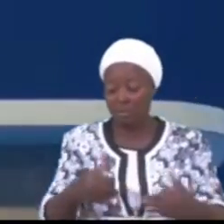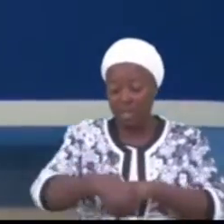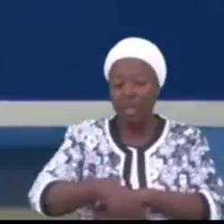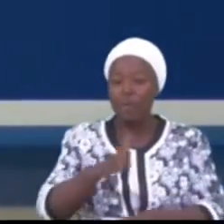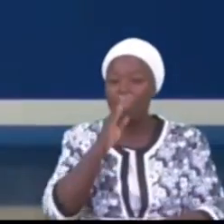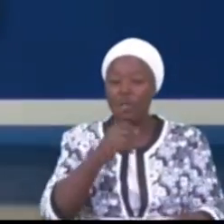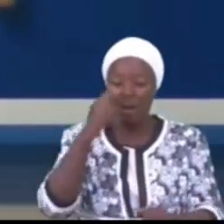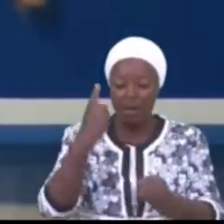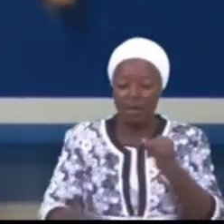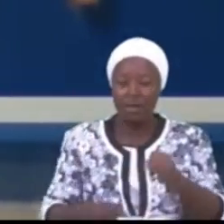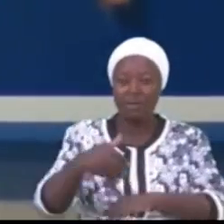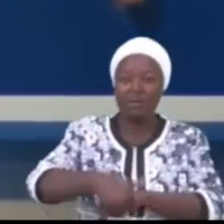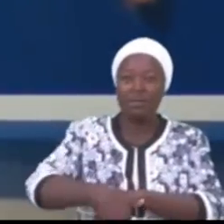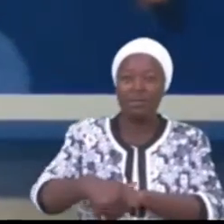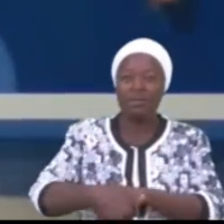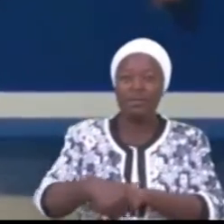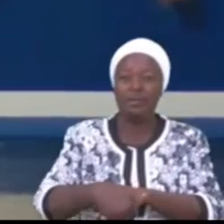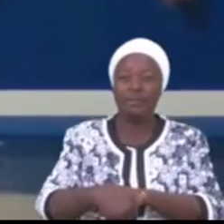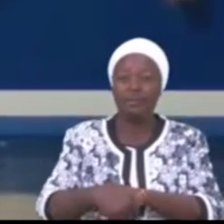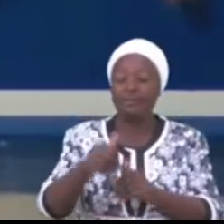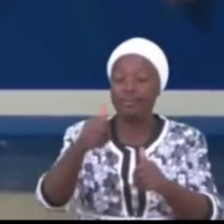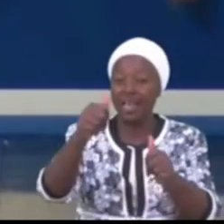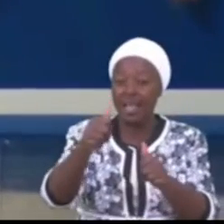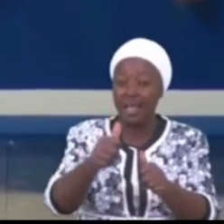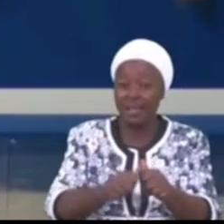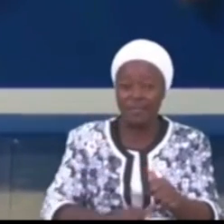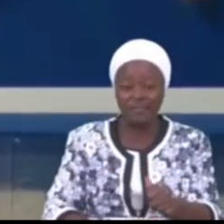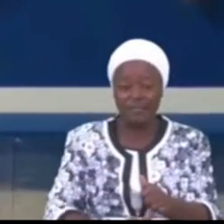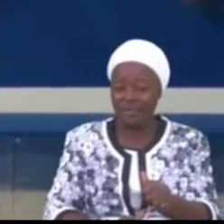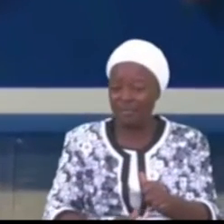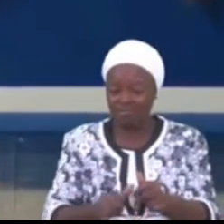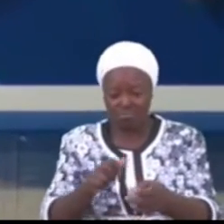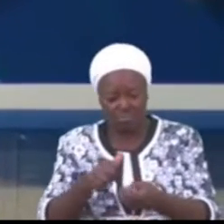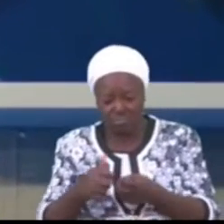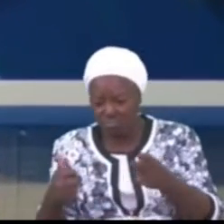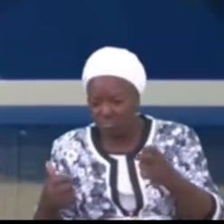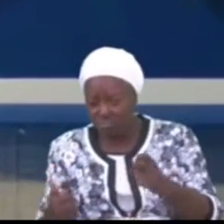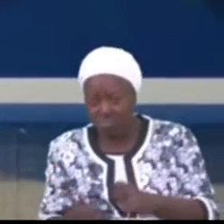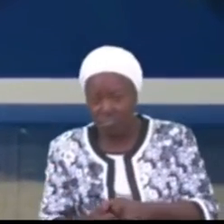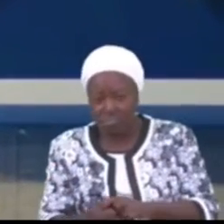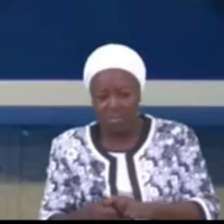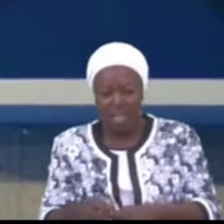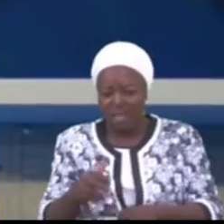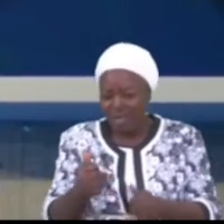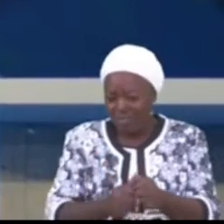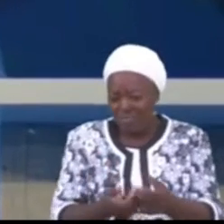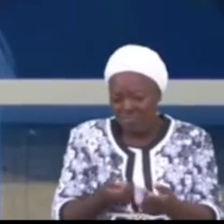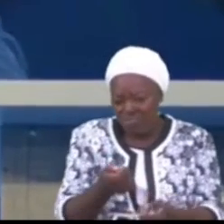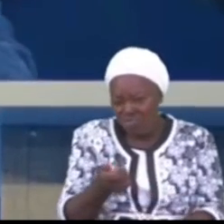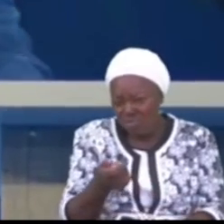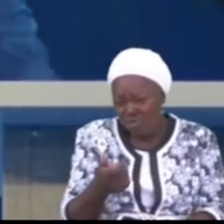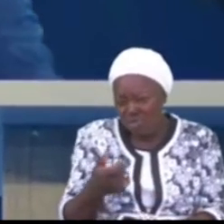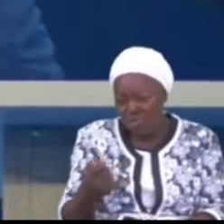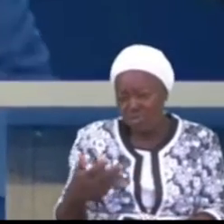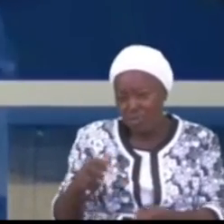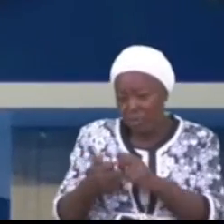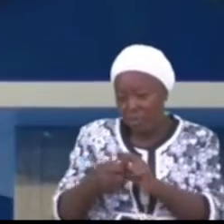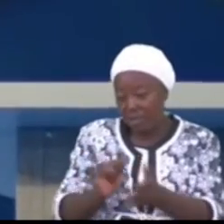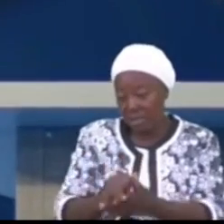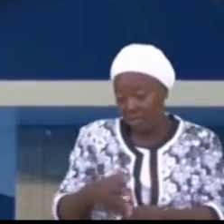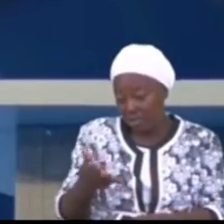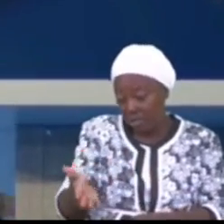night, every debris that still remains there,